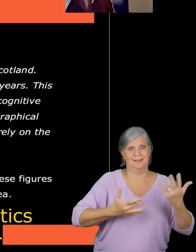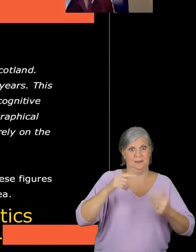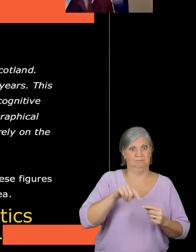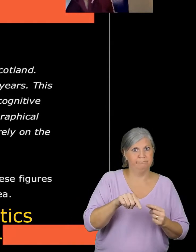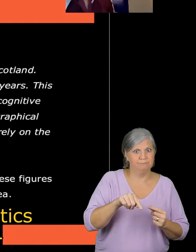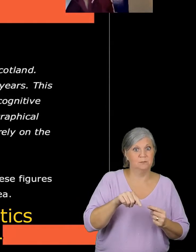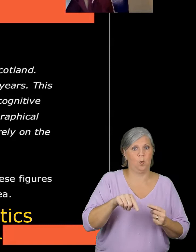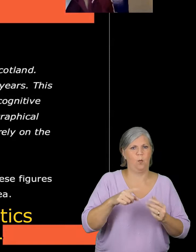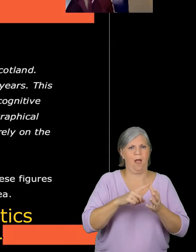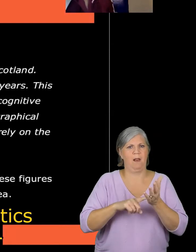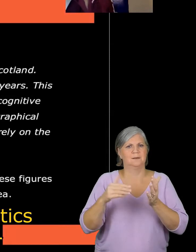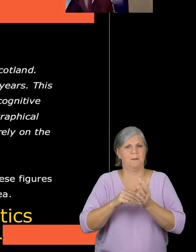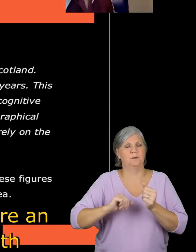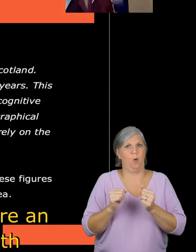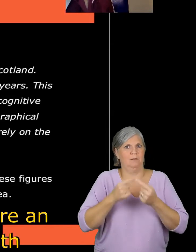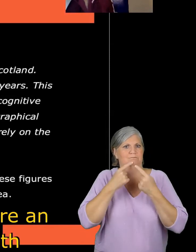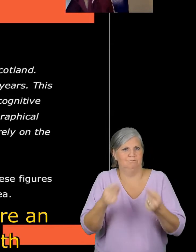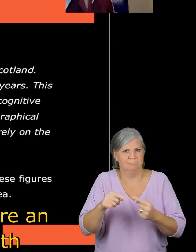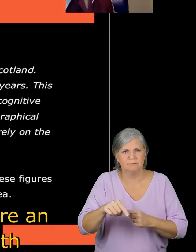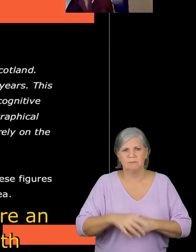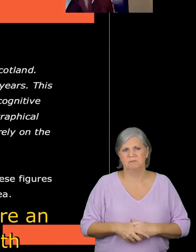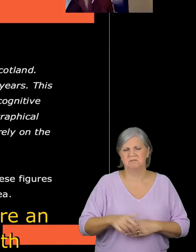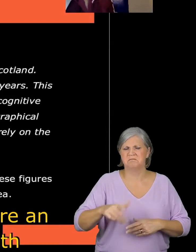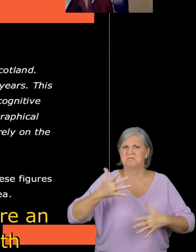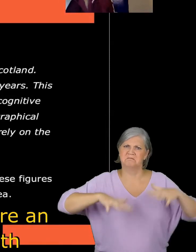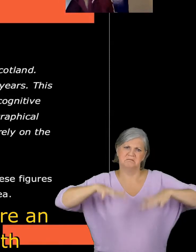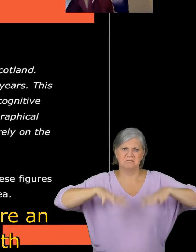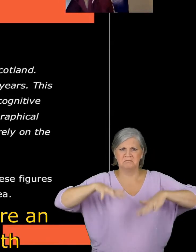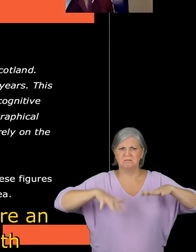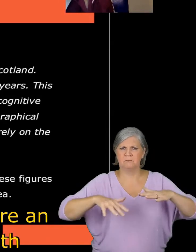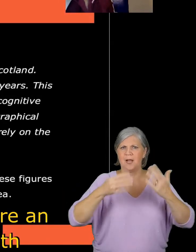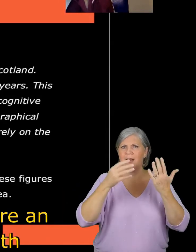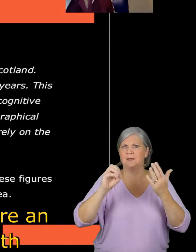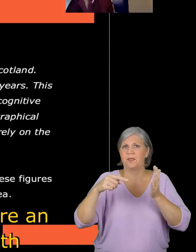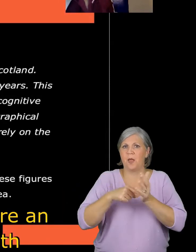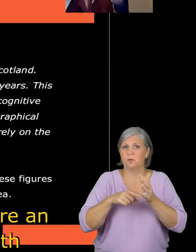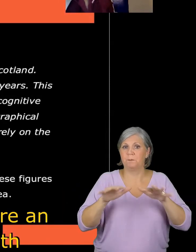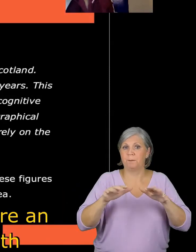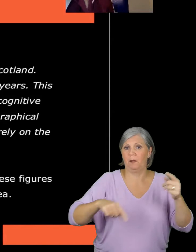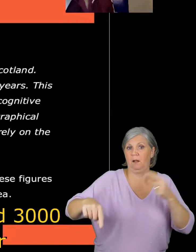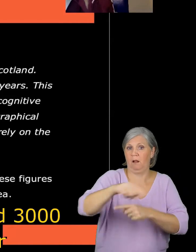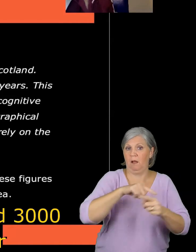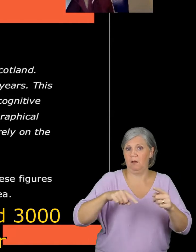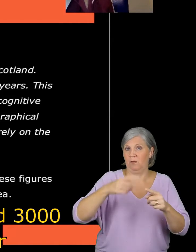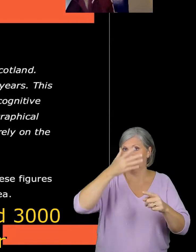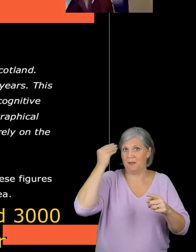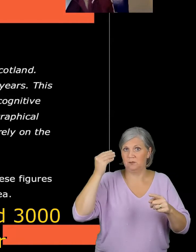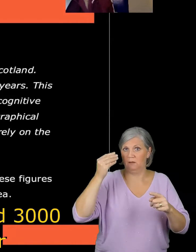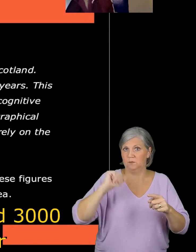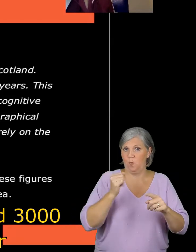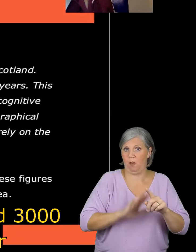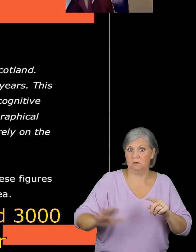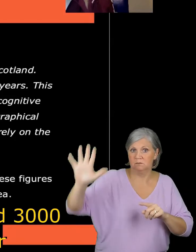were obtained. Alzheimer's Scotland state that there are an estimated 90,000 people with dementia in